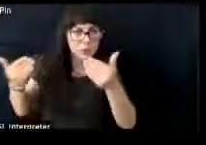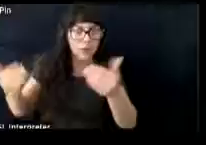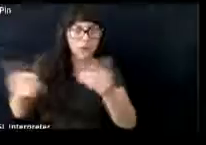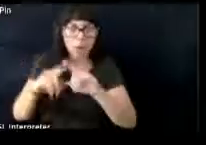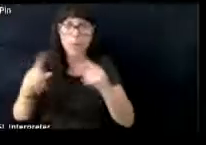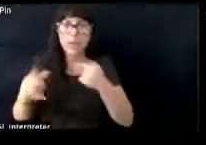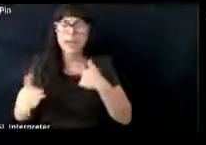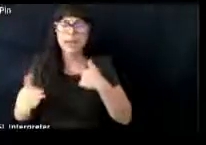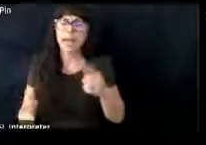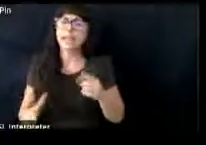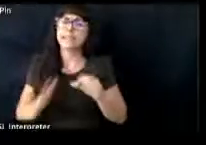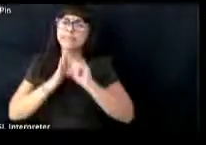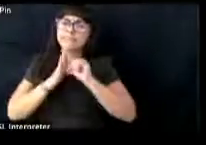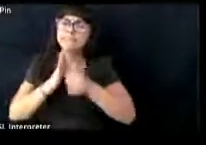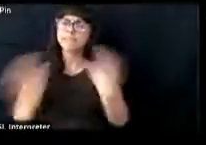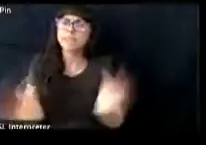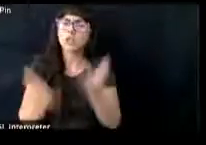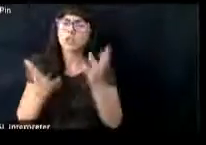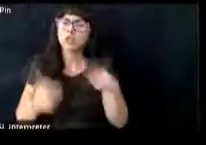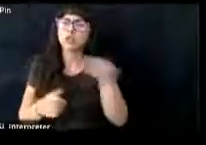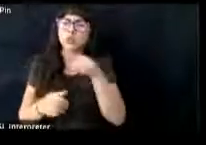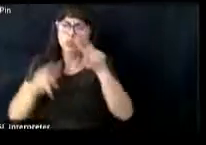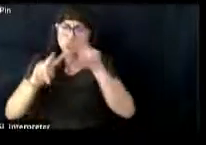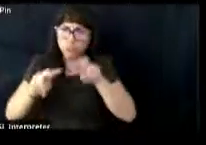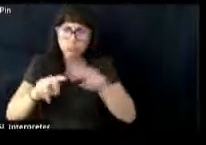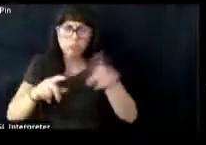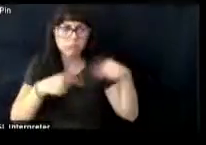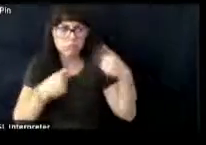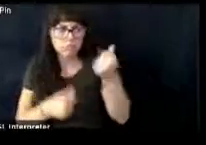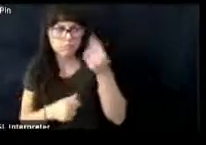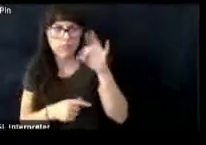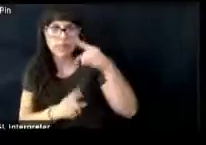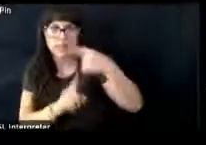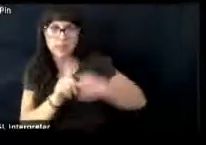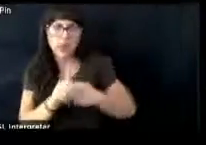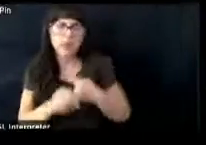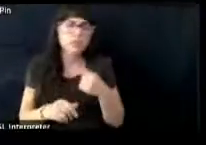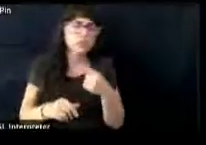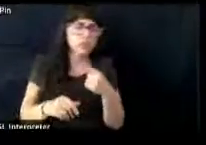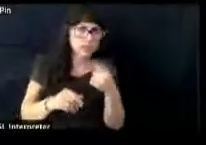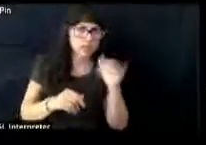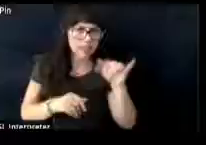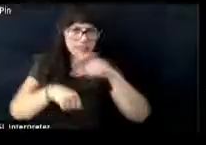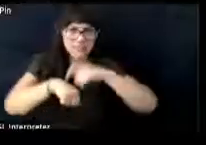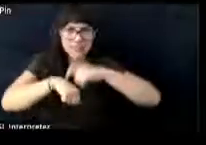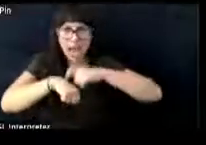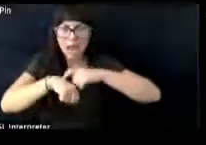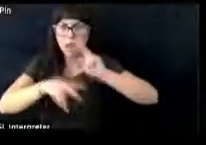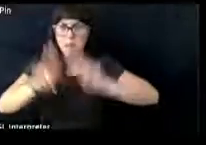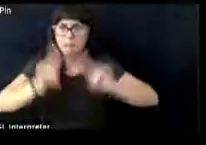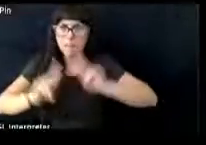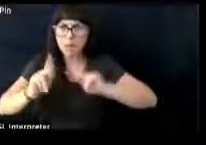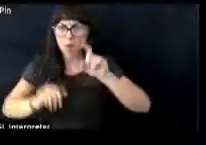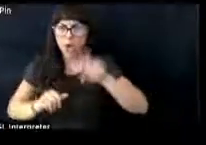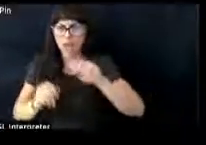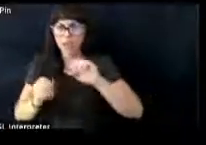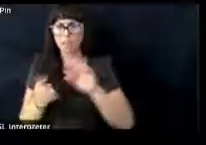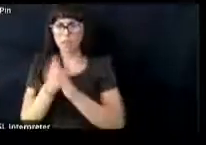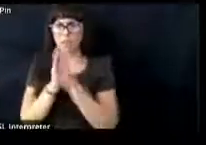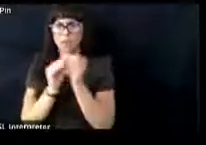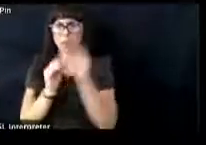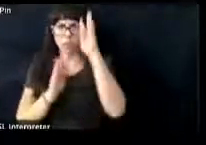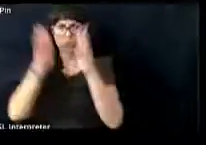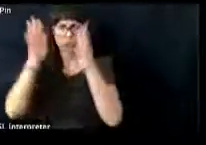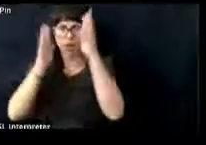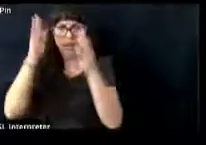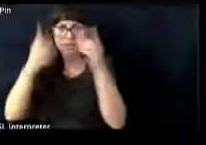but I would certainly encourage you to look, especially in the last 18 months, when folks really had to sort of be creative, and when